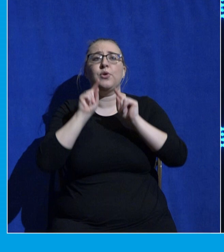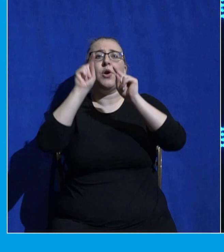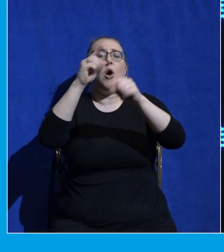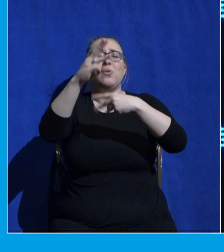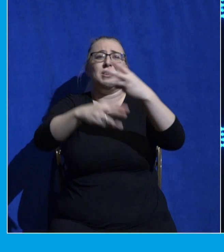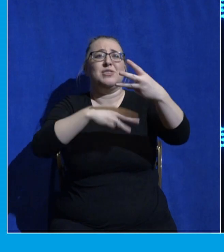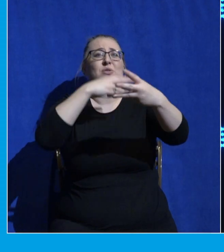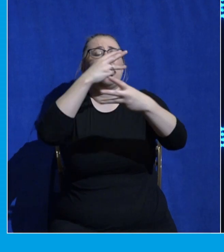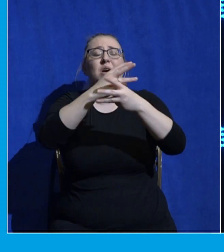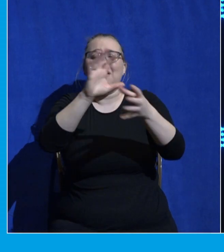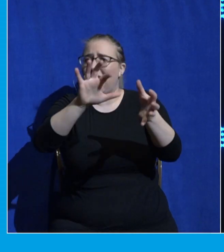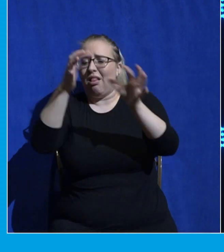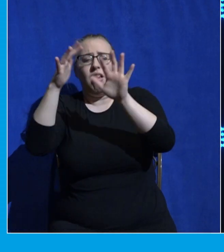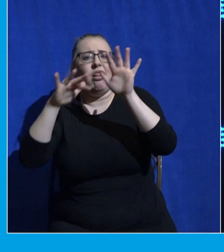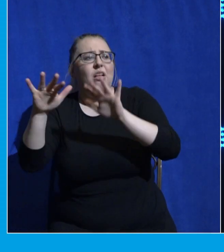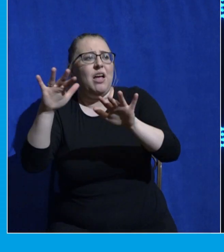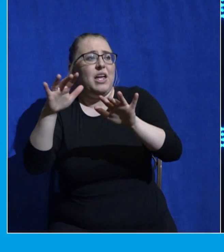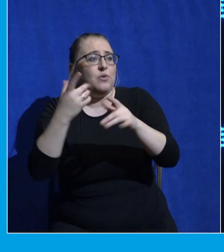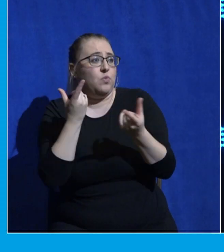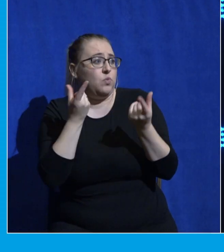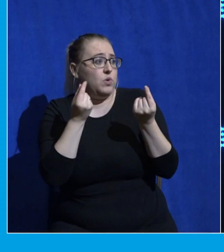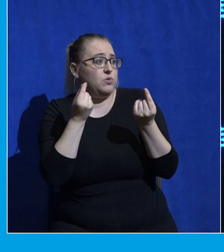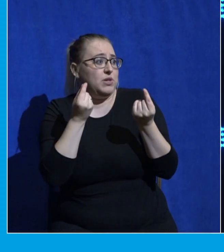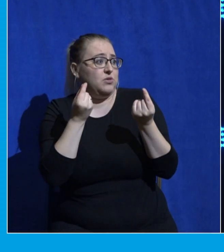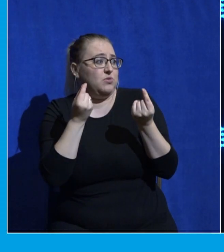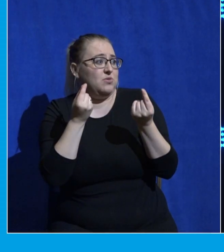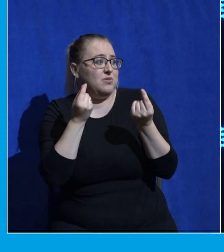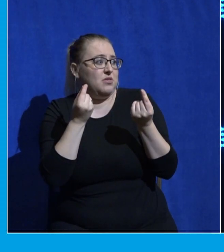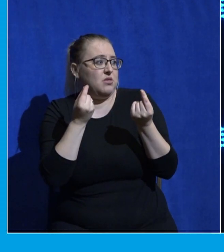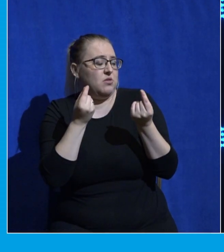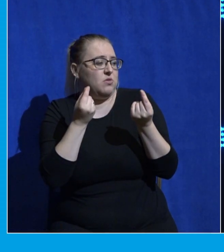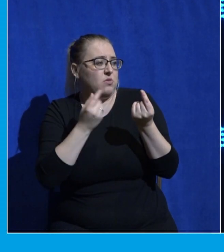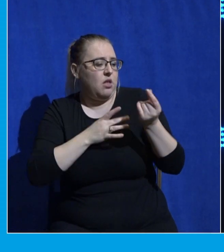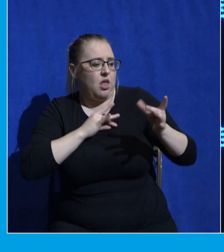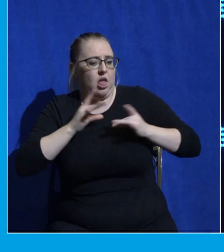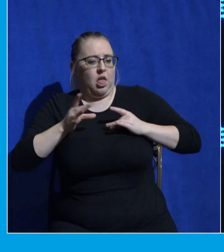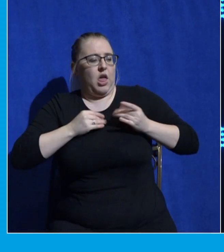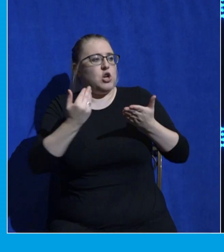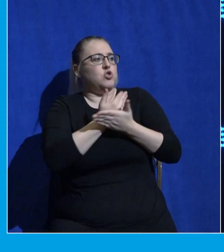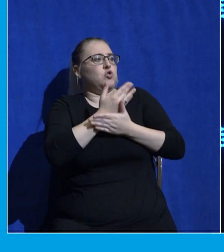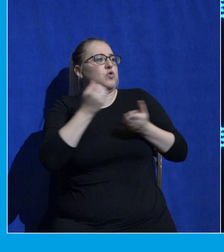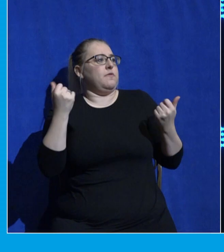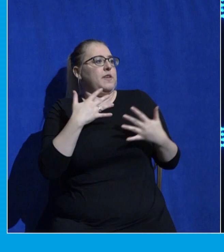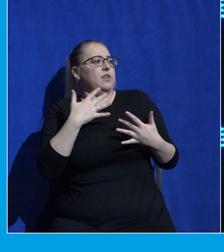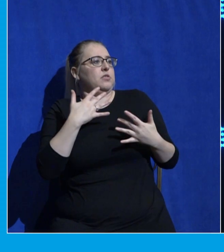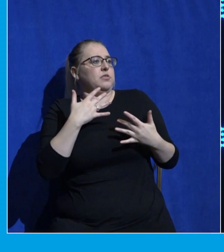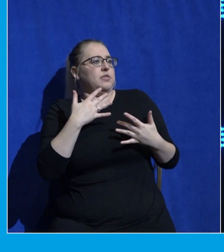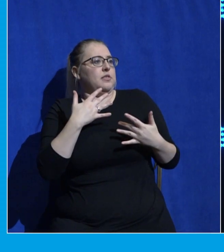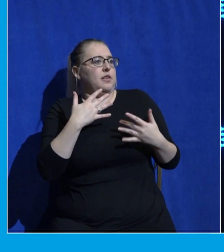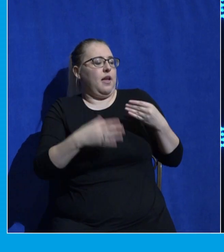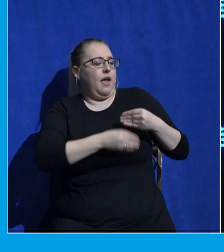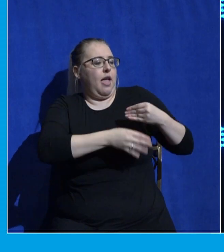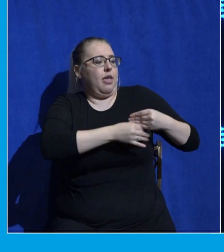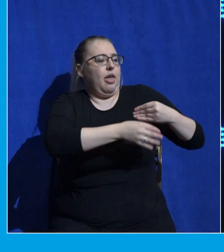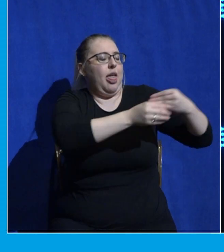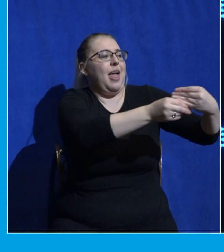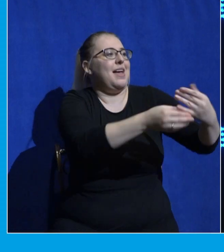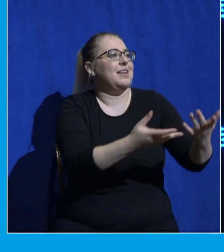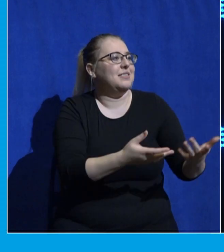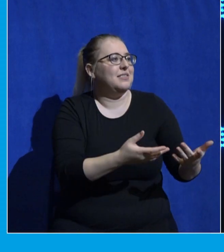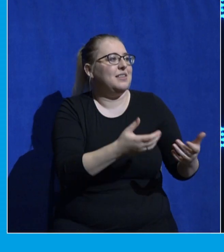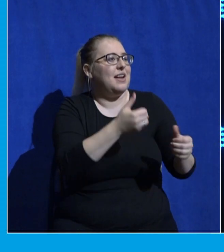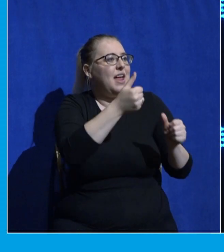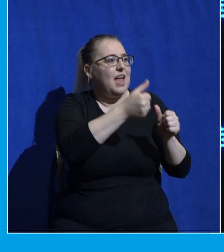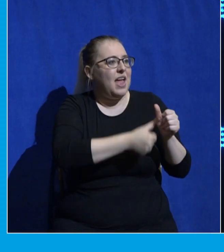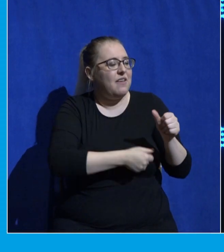and we know what we do? We pick up a new set of fears. We do that. And hear me today, every